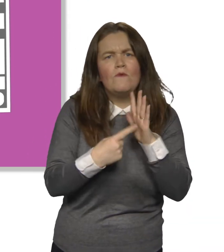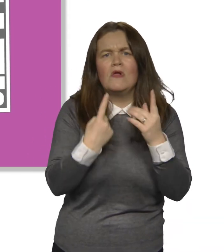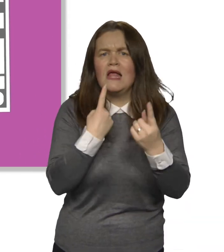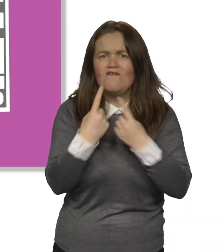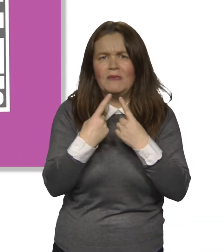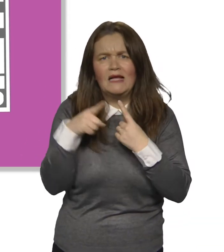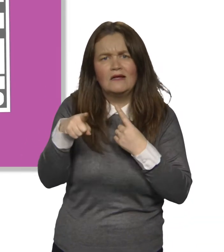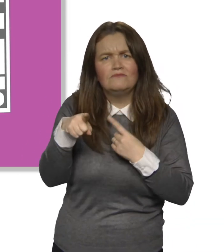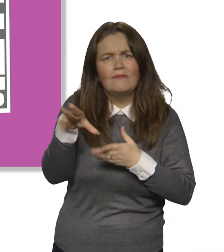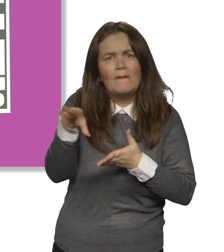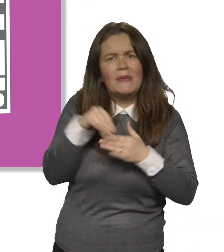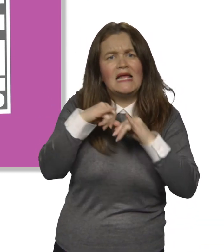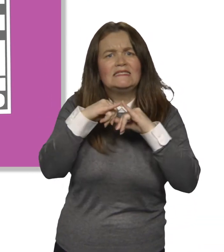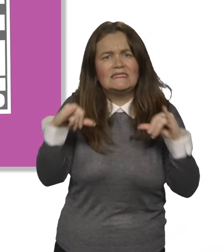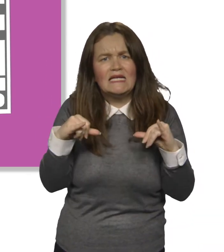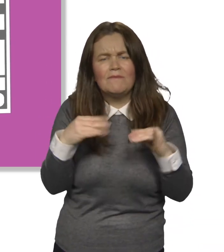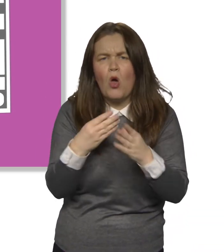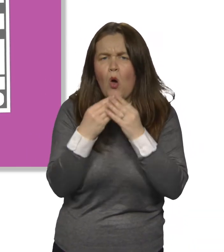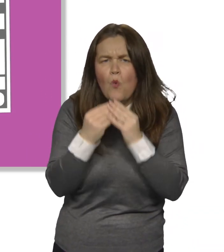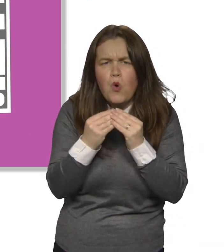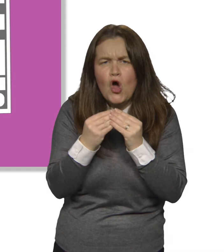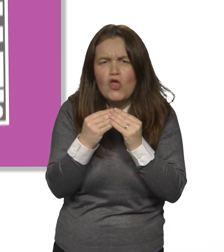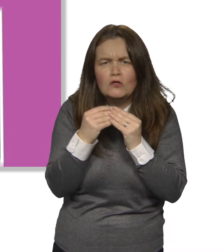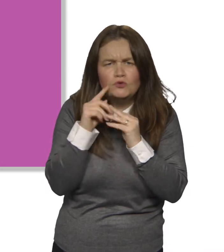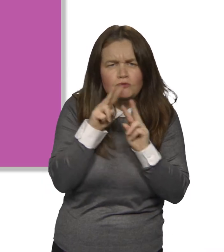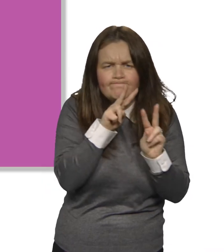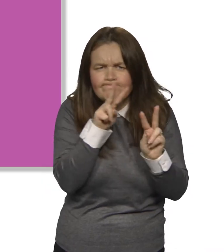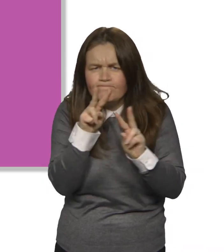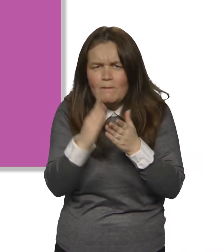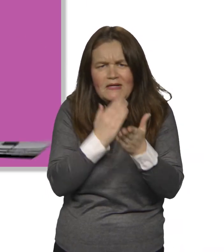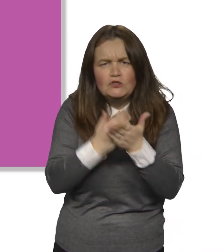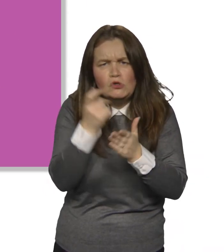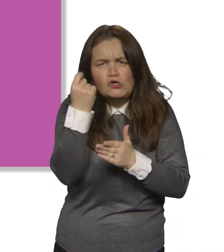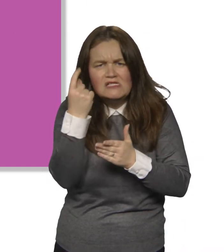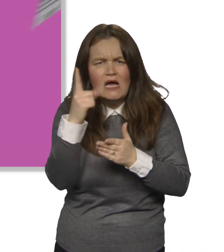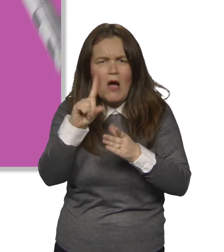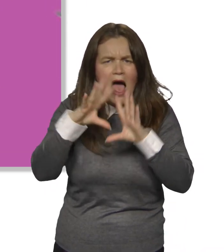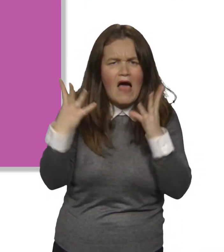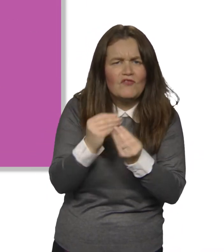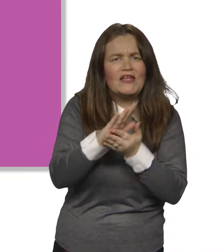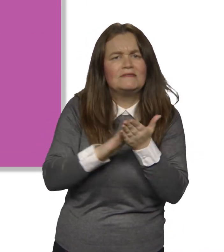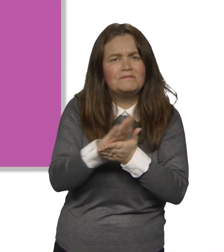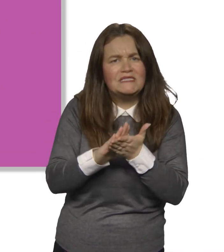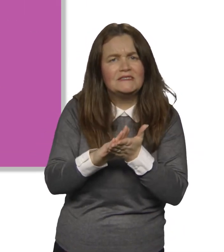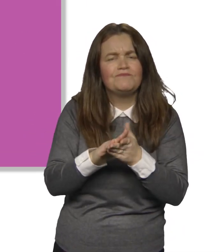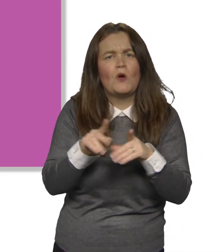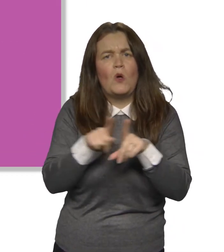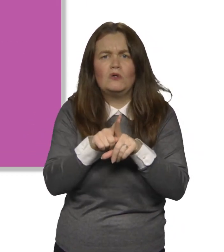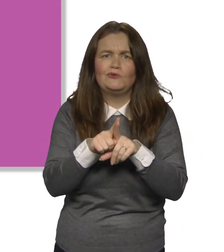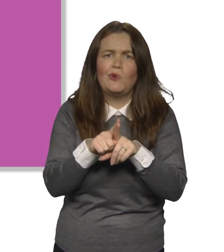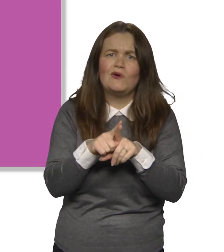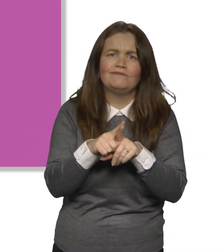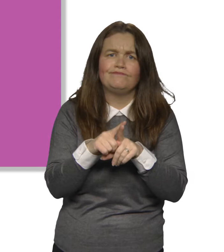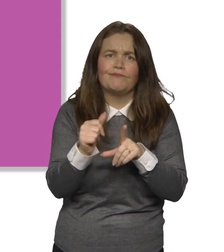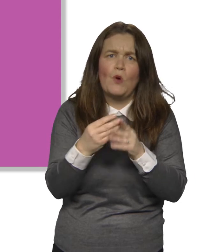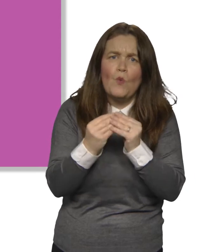on a payslip, so it's worth taking a close look to make sure you understand what everything means. And it's also probably worth keeping those payslips